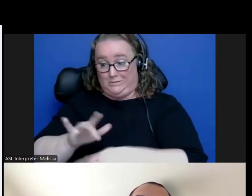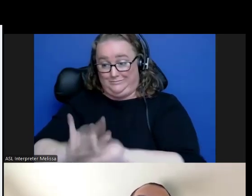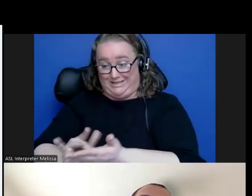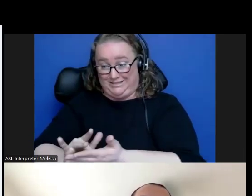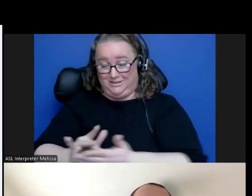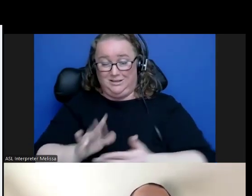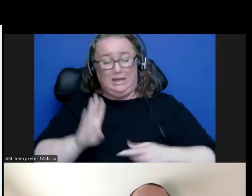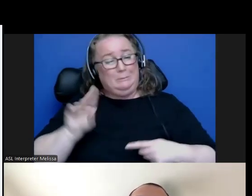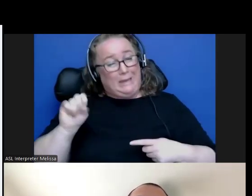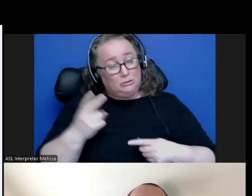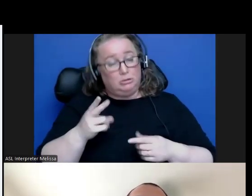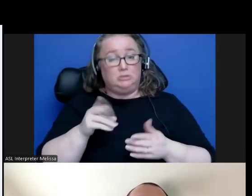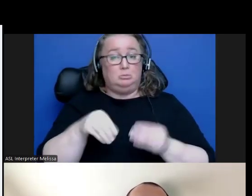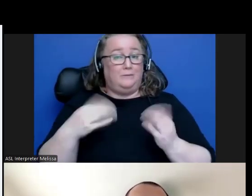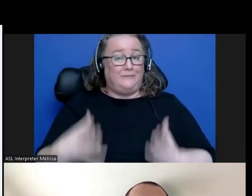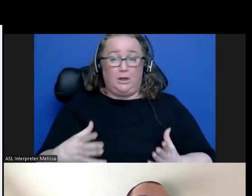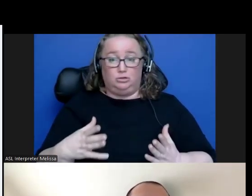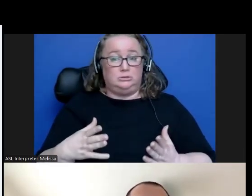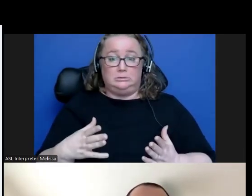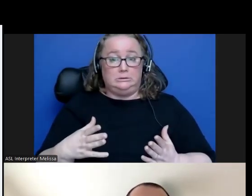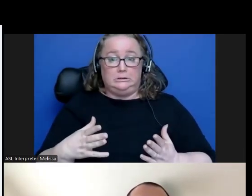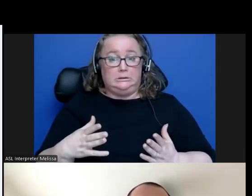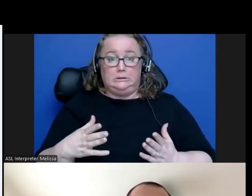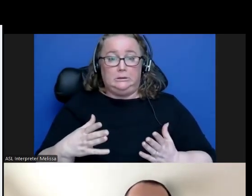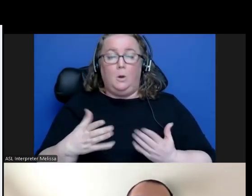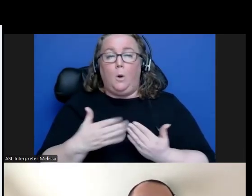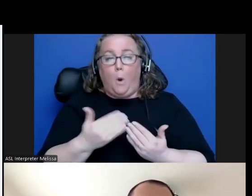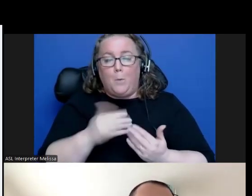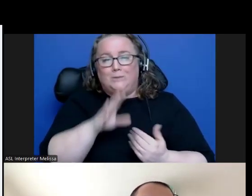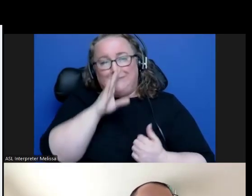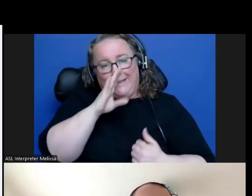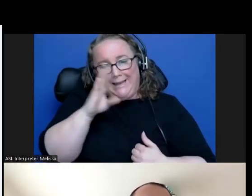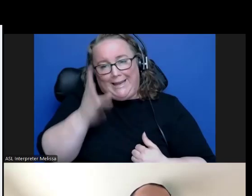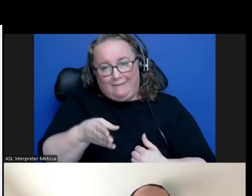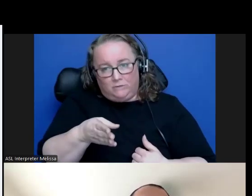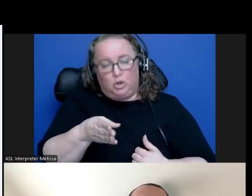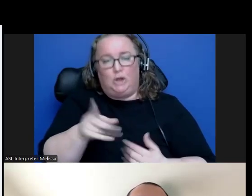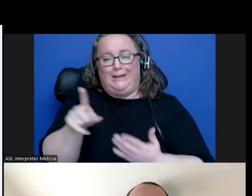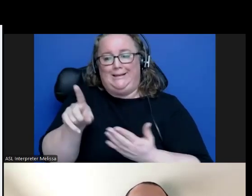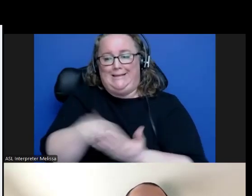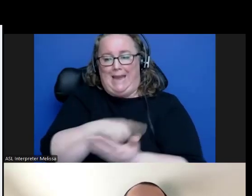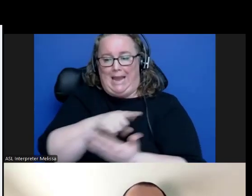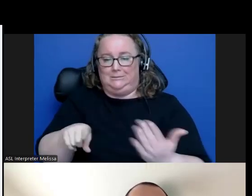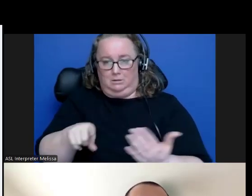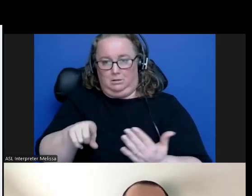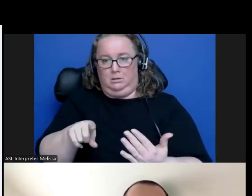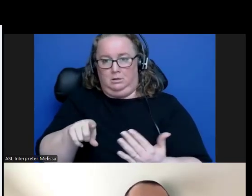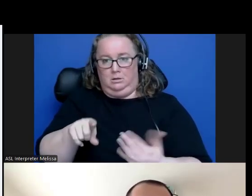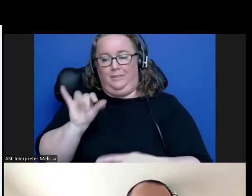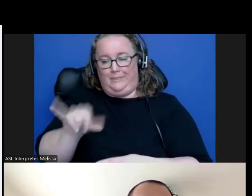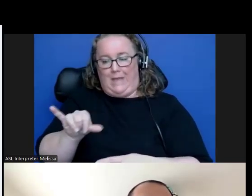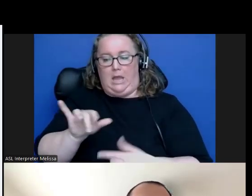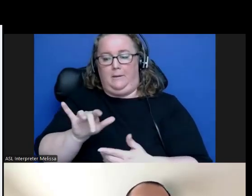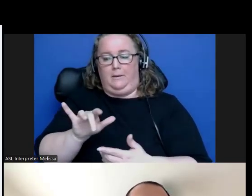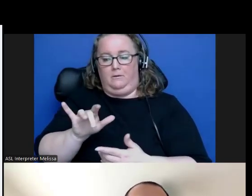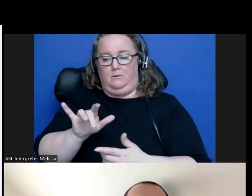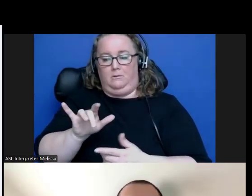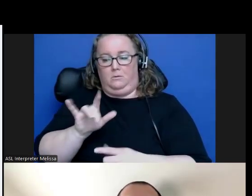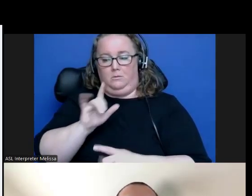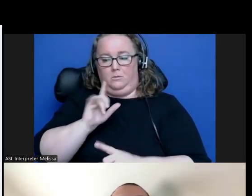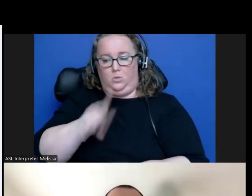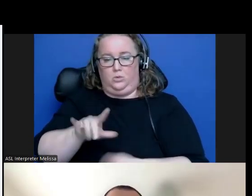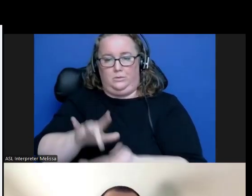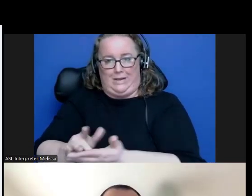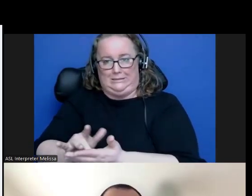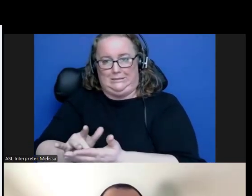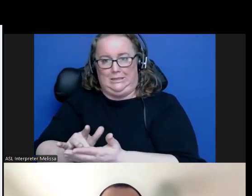almost never cancel an ordered medication restraint based on changing circumstances between